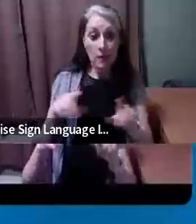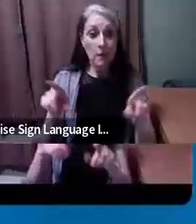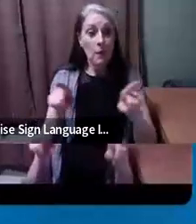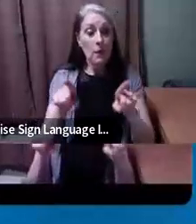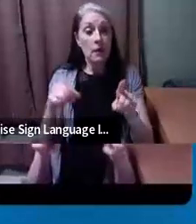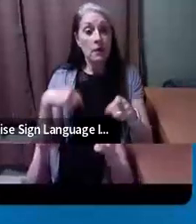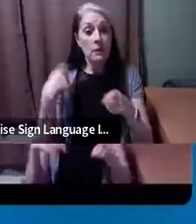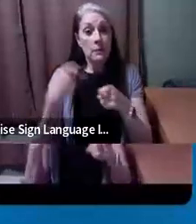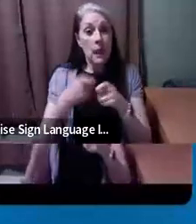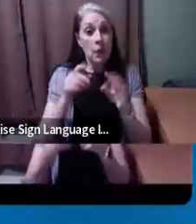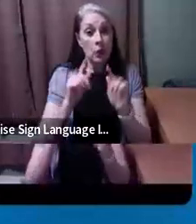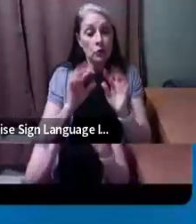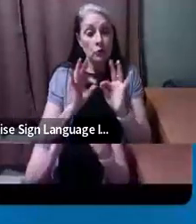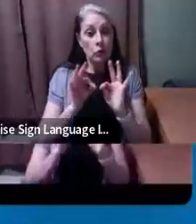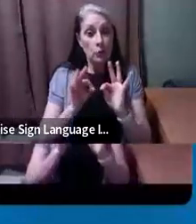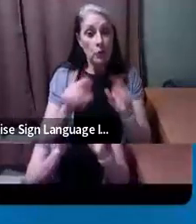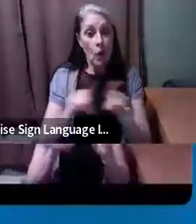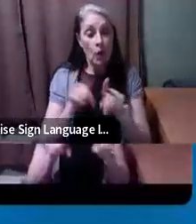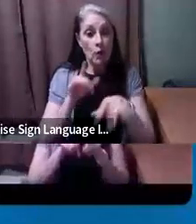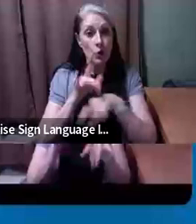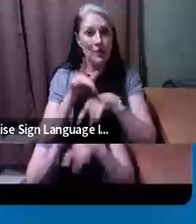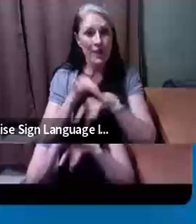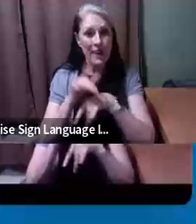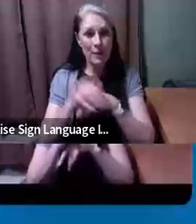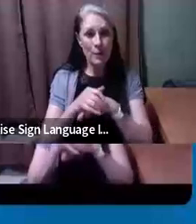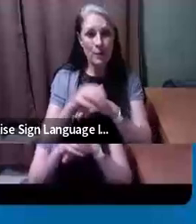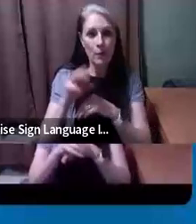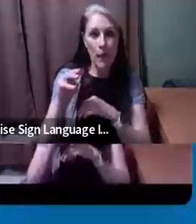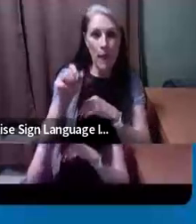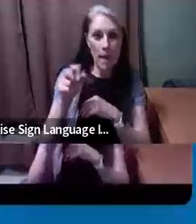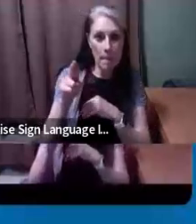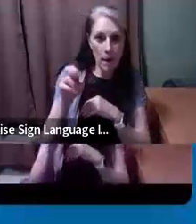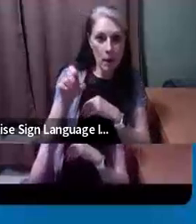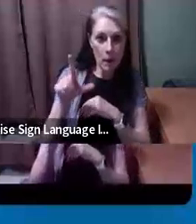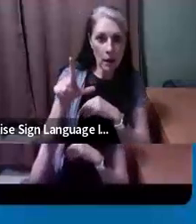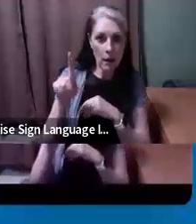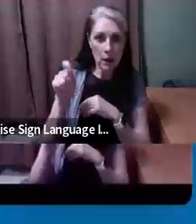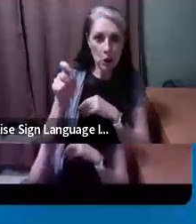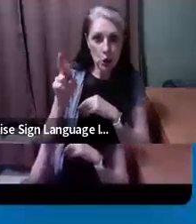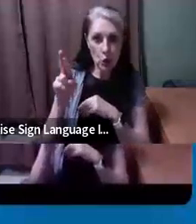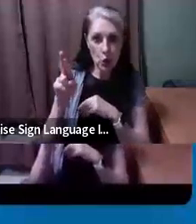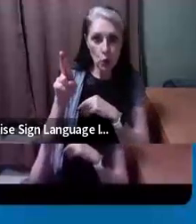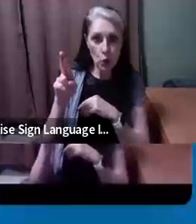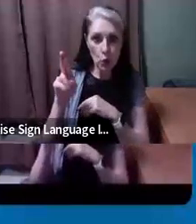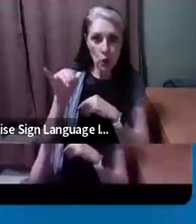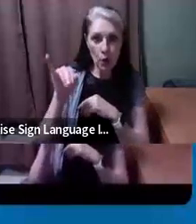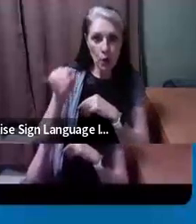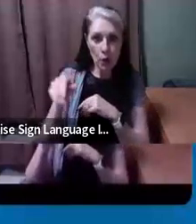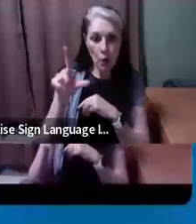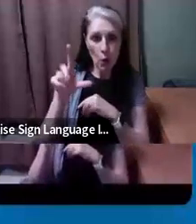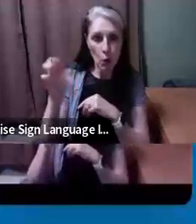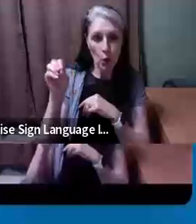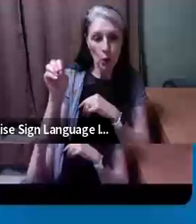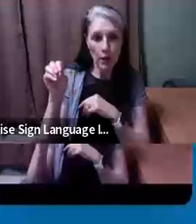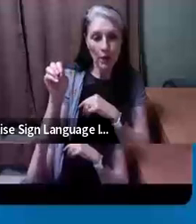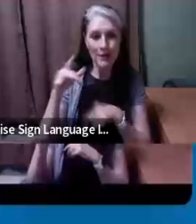also available. Mariela Trujillo is our interpreter. In the bottom right-hand corner of your Zoom dashboard,